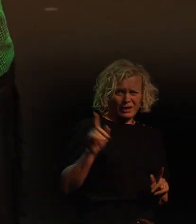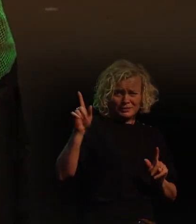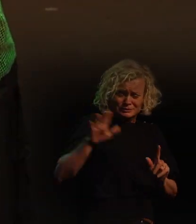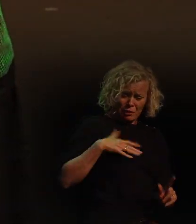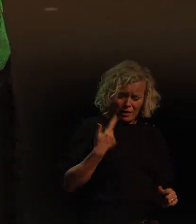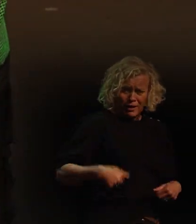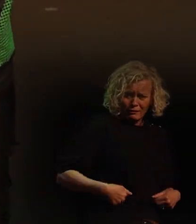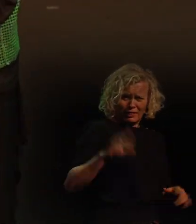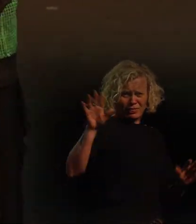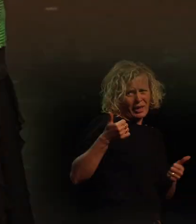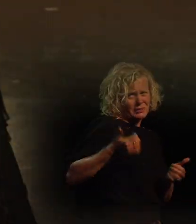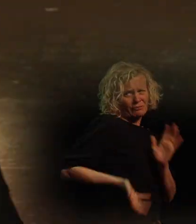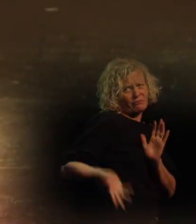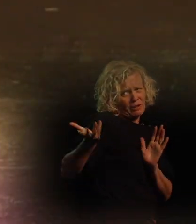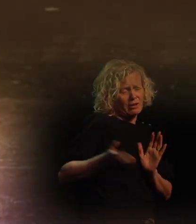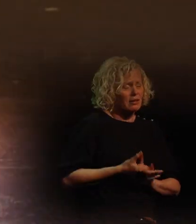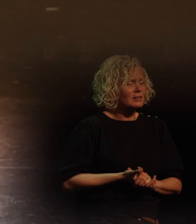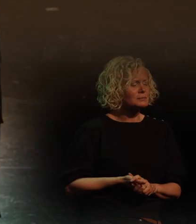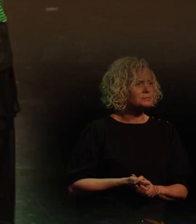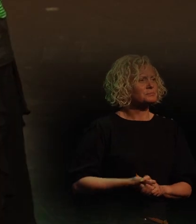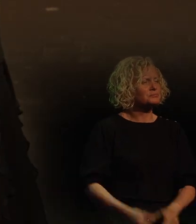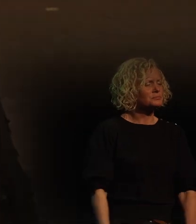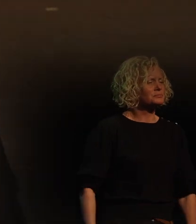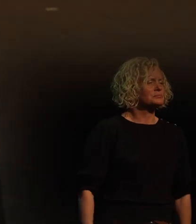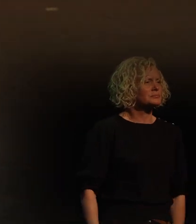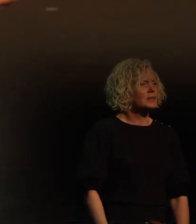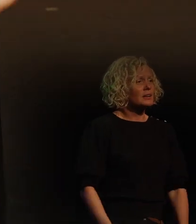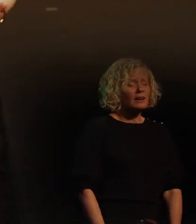you don't love me, then maybe that's not love.